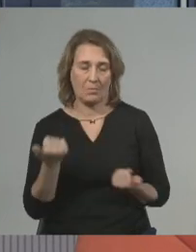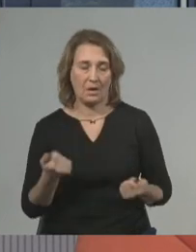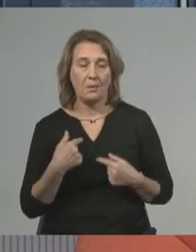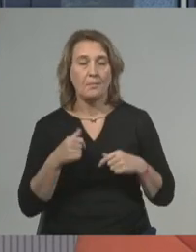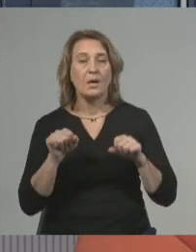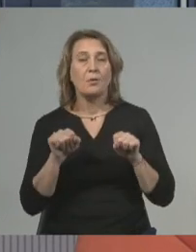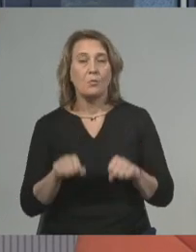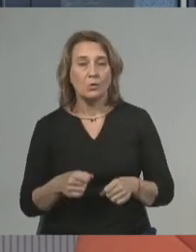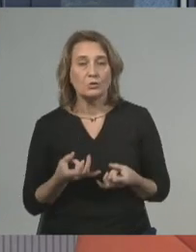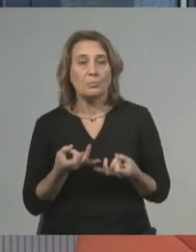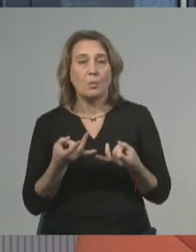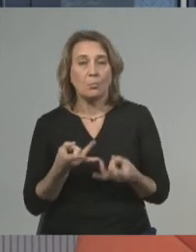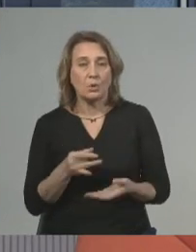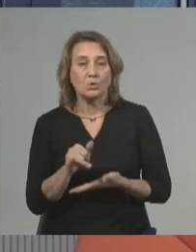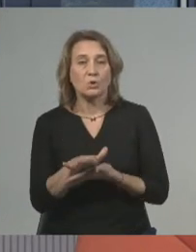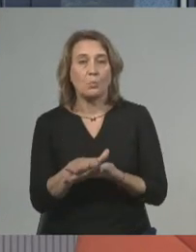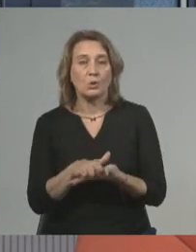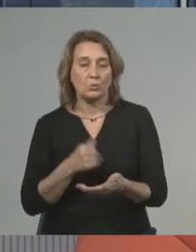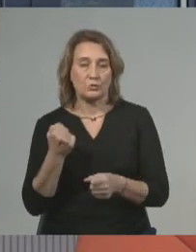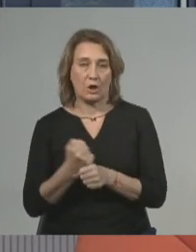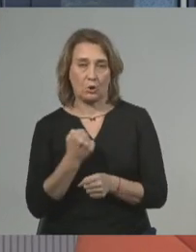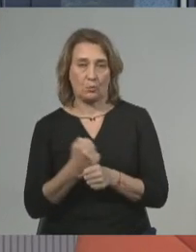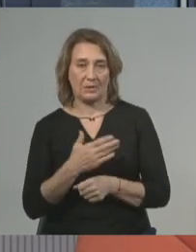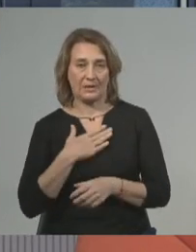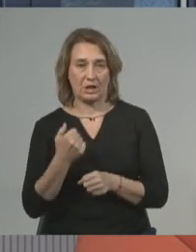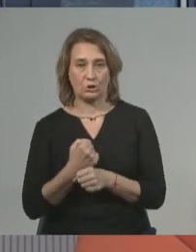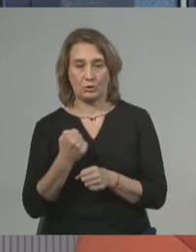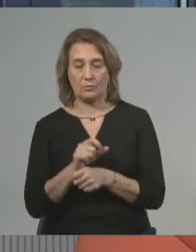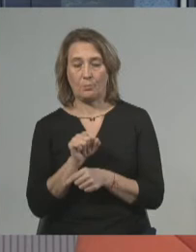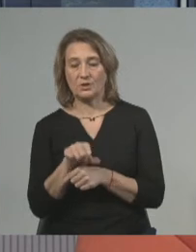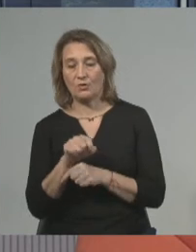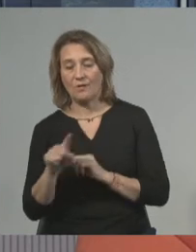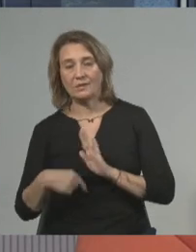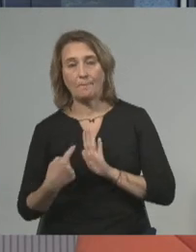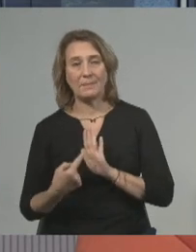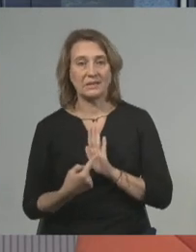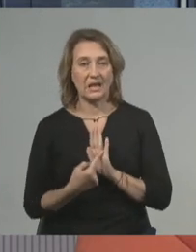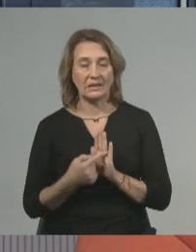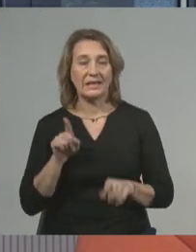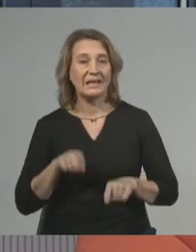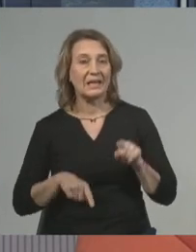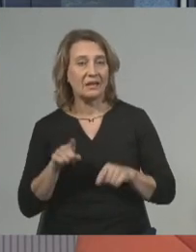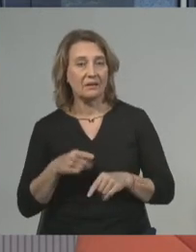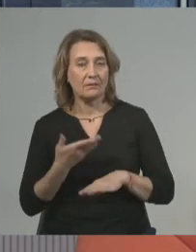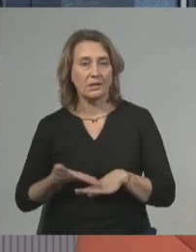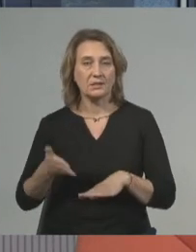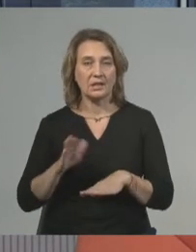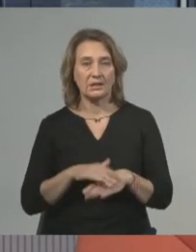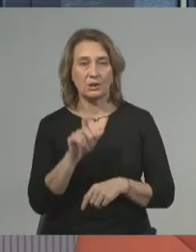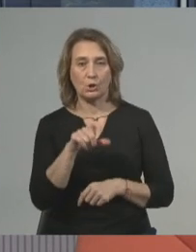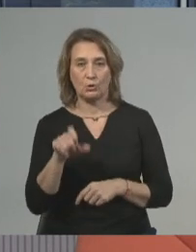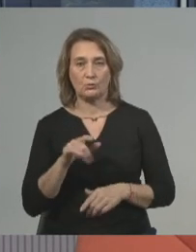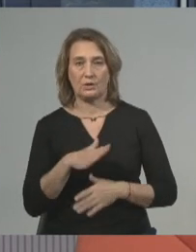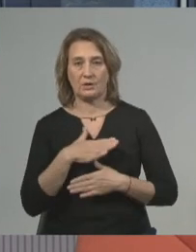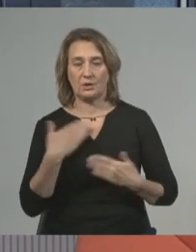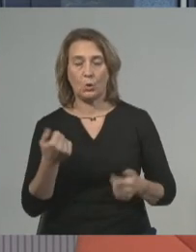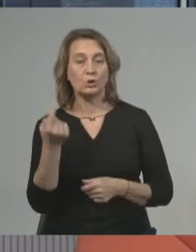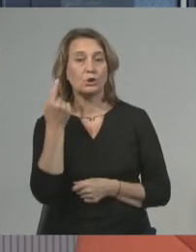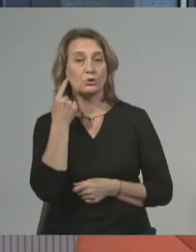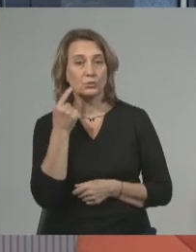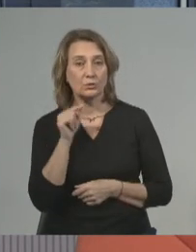questions that are sometimes difficult that people sometimes don't like don't like hearing and keep